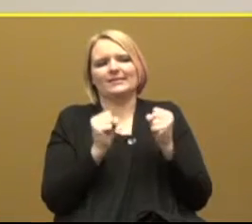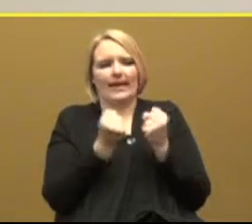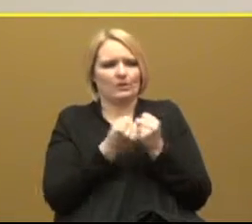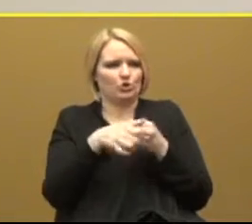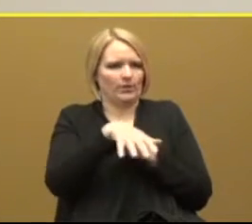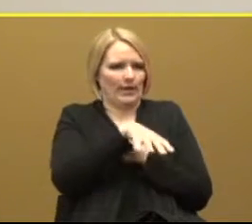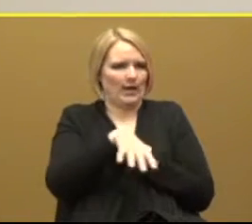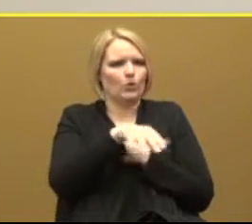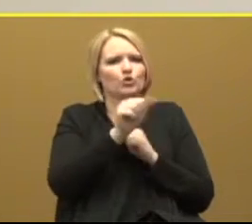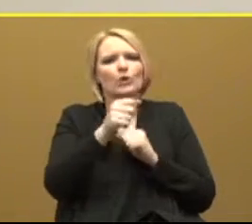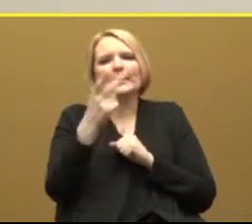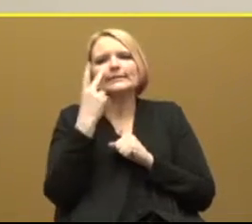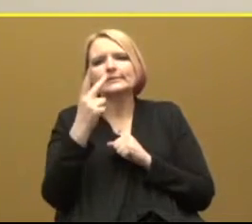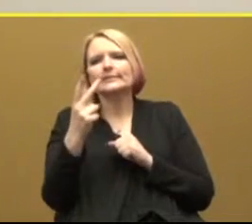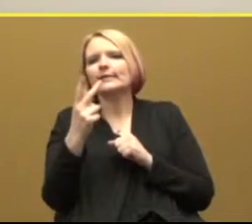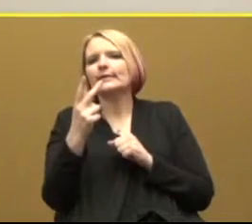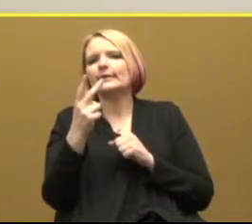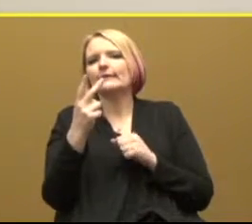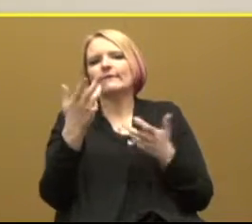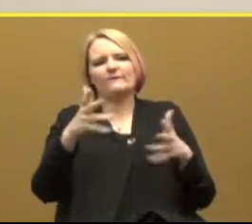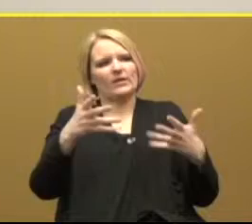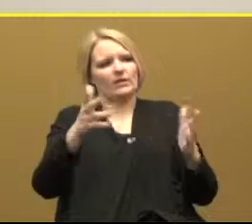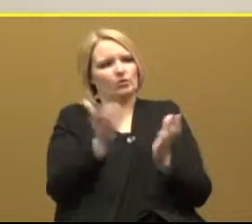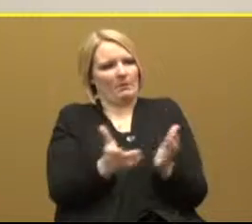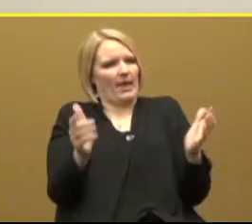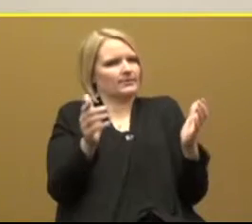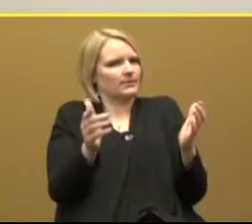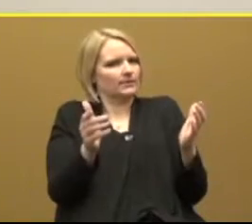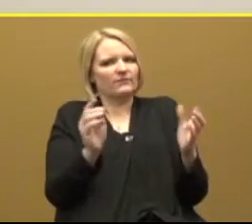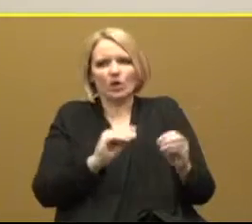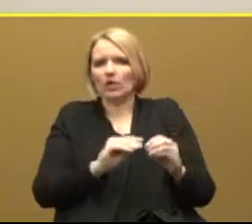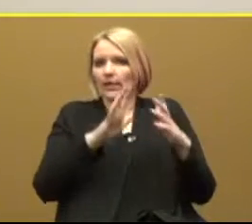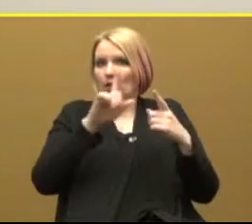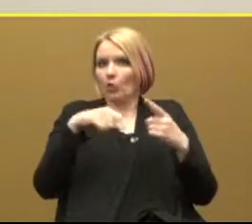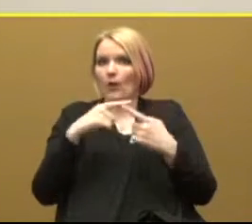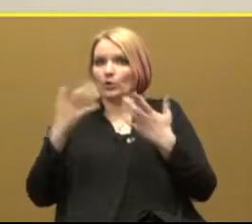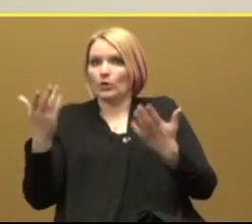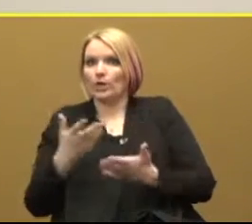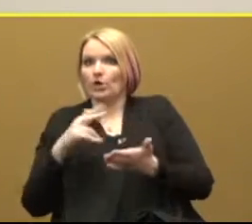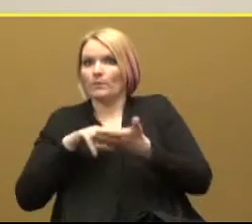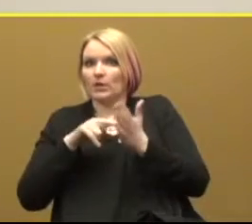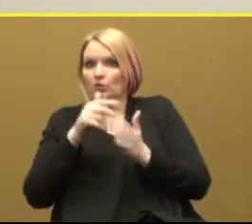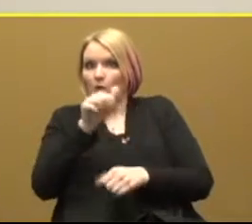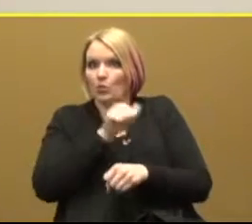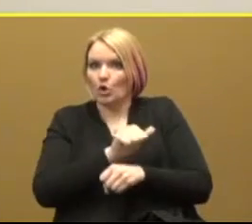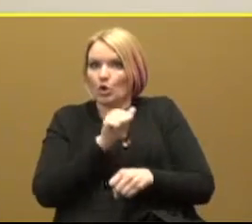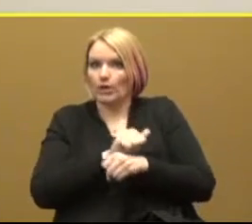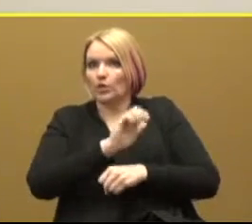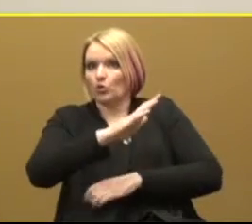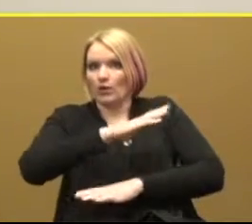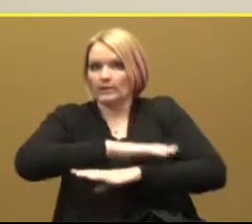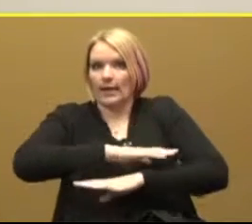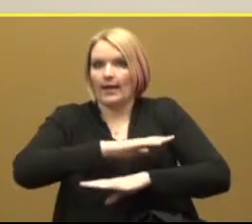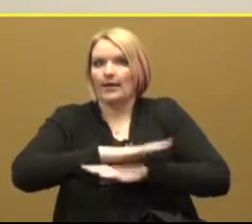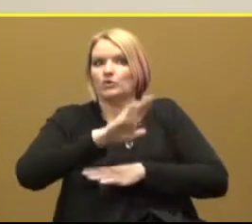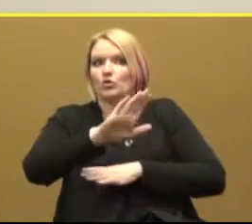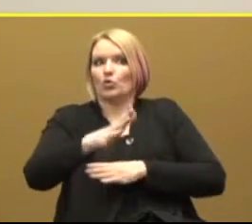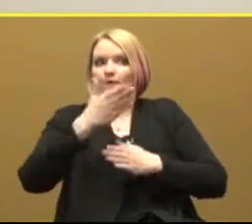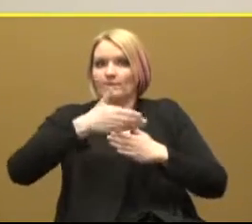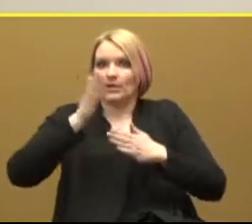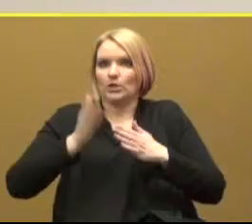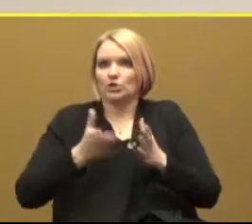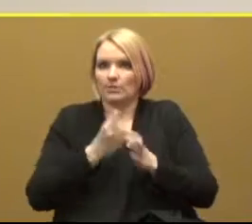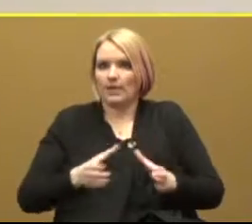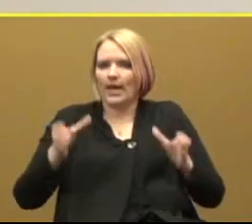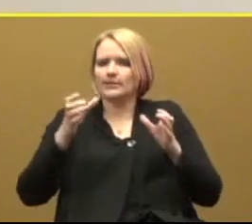workstation area. You can see the finish baskets. Makes it very clear when you're here, you're working. Here's your desk. Here's your finish